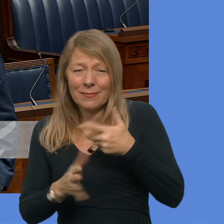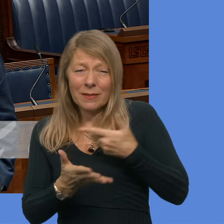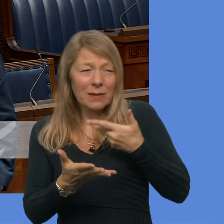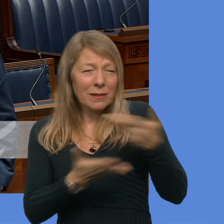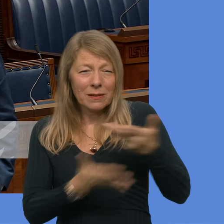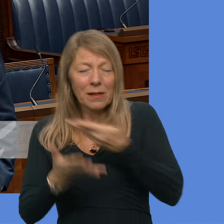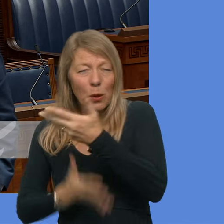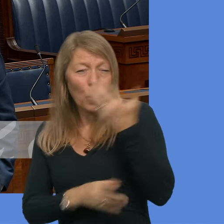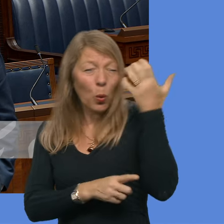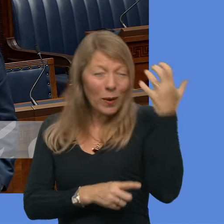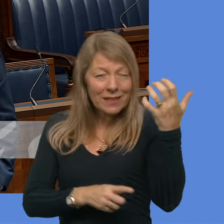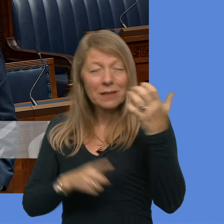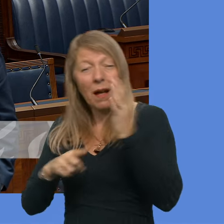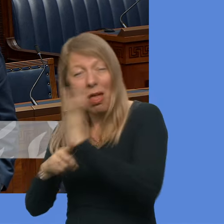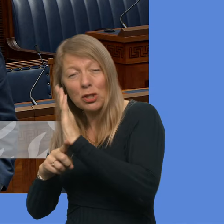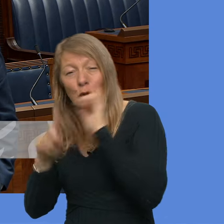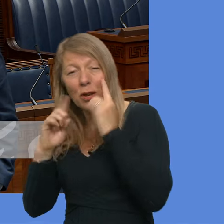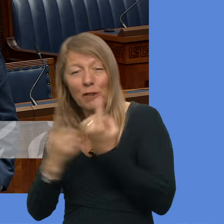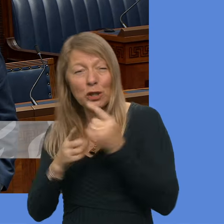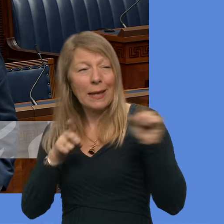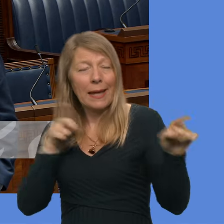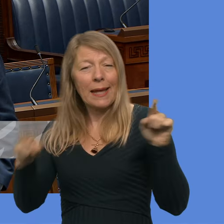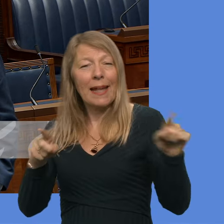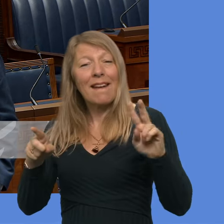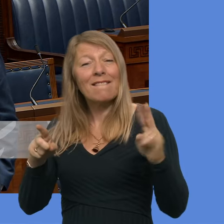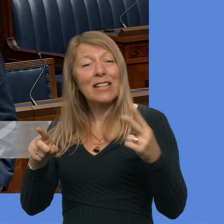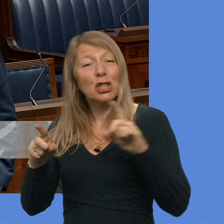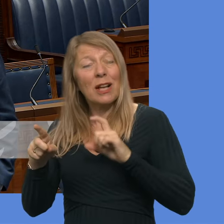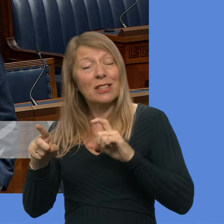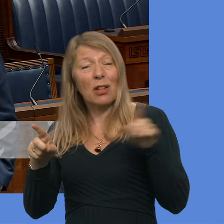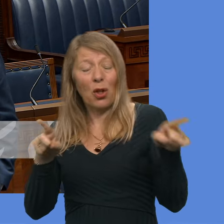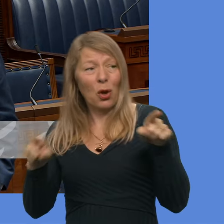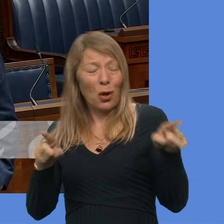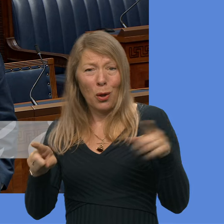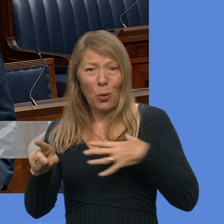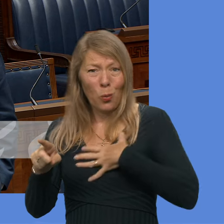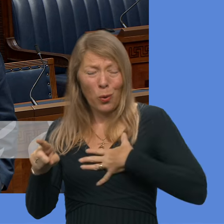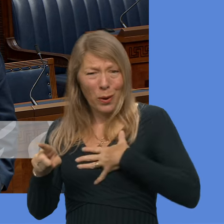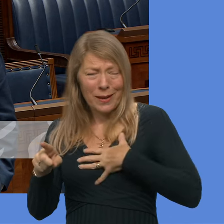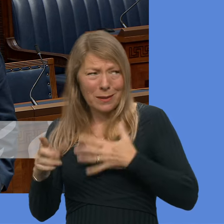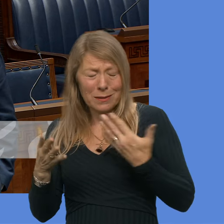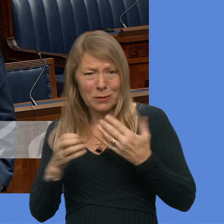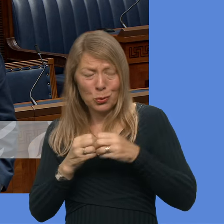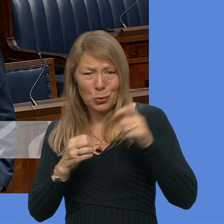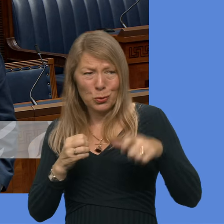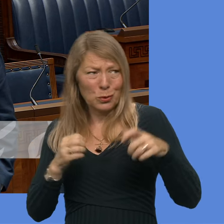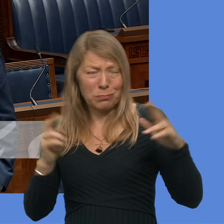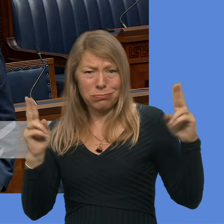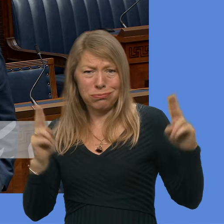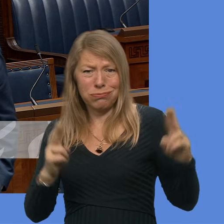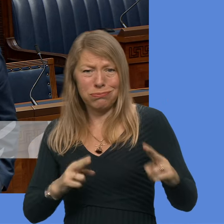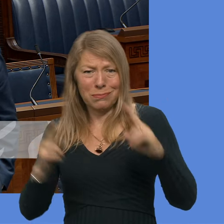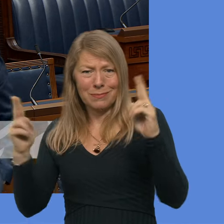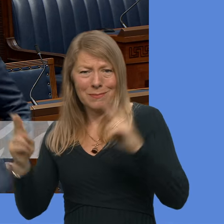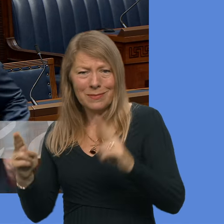the number of student places here in Northern Ireland, we hemorrhage an awful lot of students overseas. Does the Minister have a plan to be able to